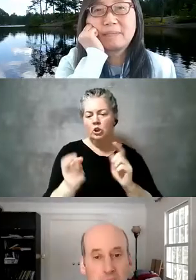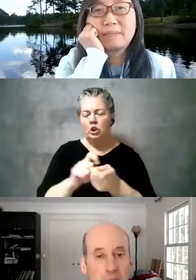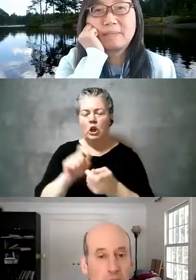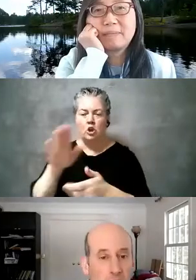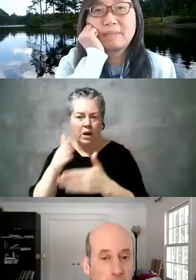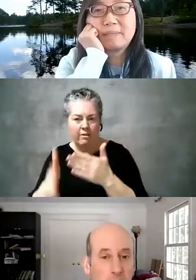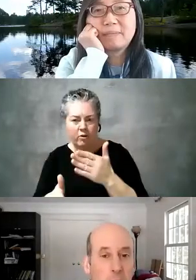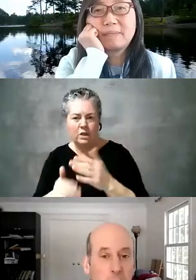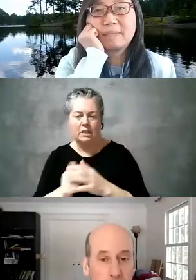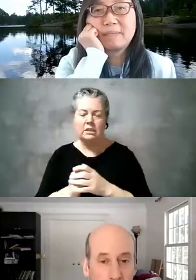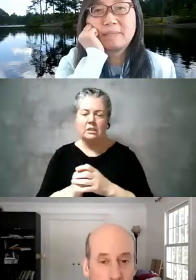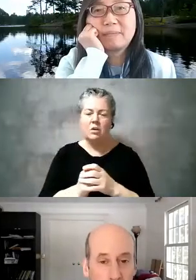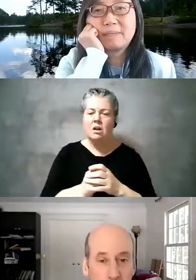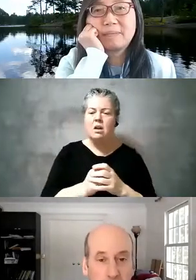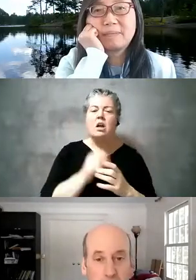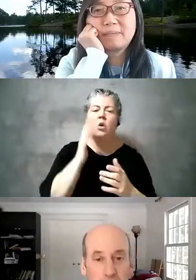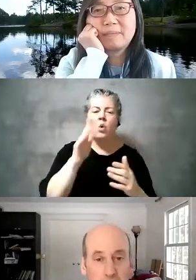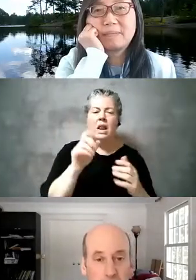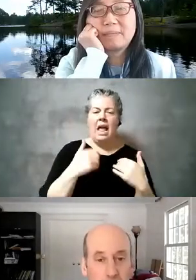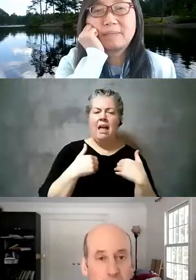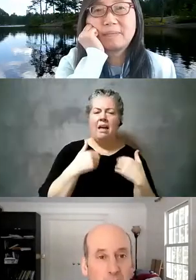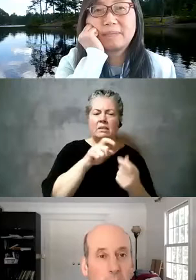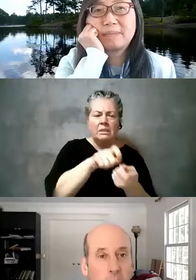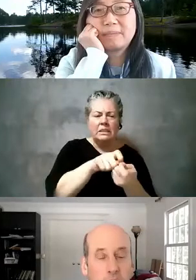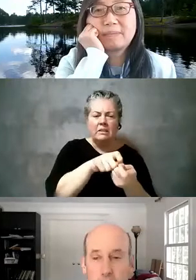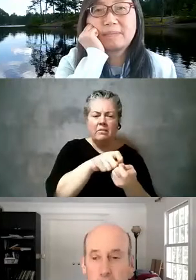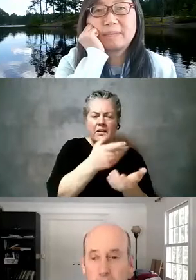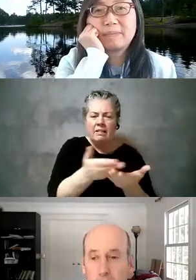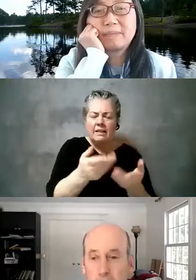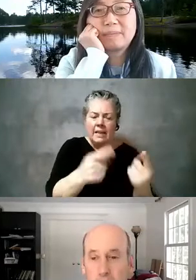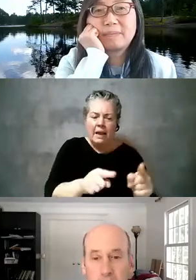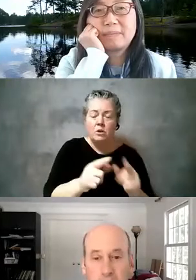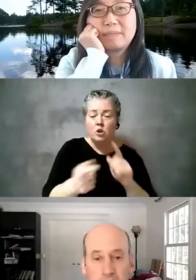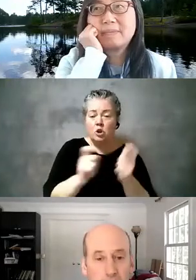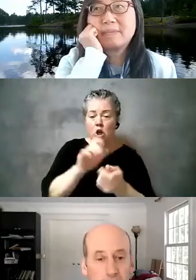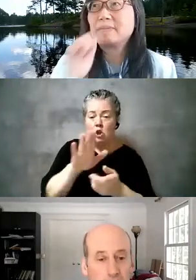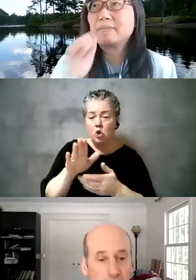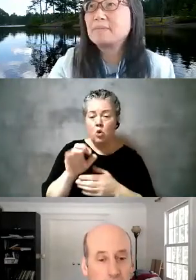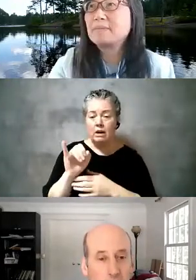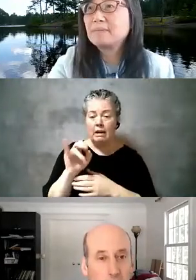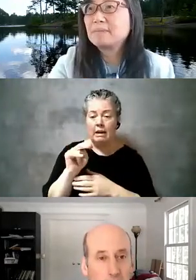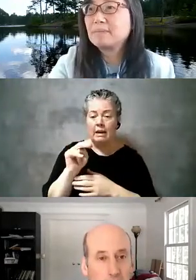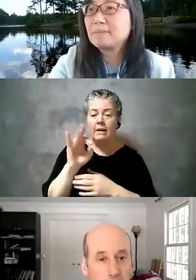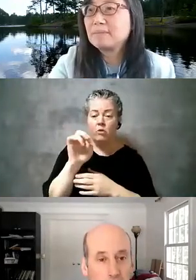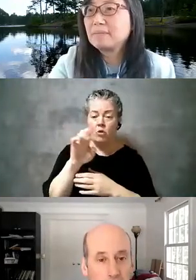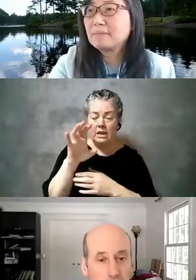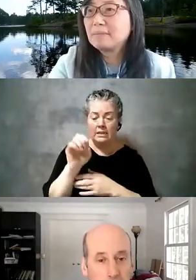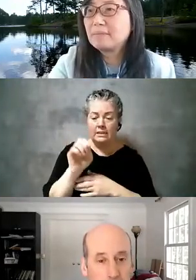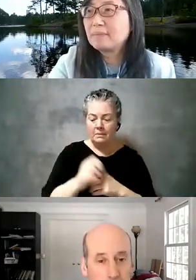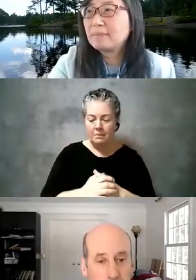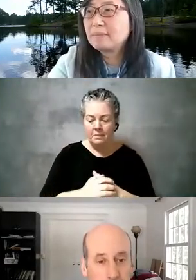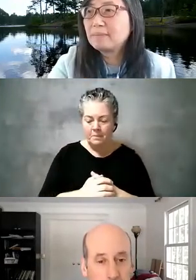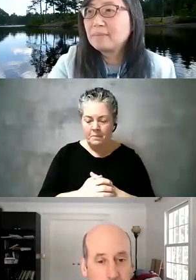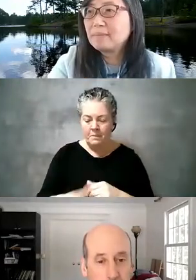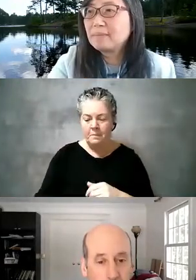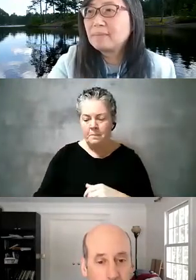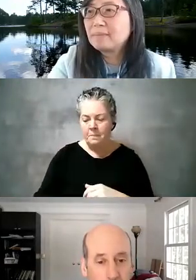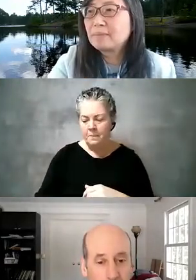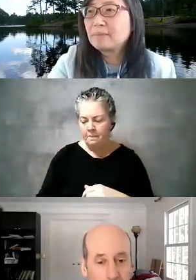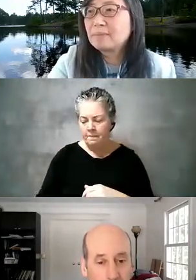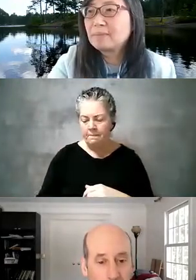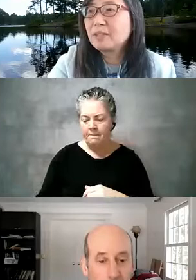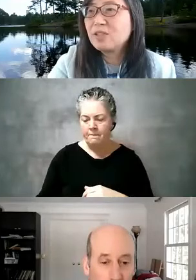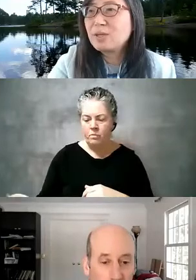would have to have certain properties to change your inference. And Guanglei, if you hit the page down, just to add one more thing to that, I